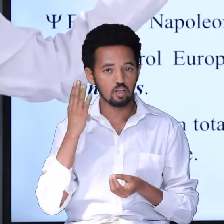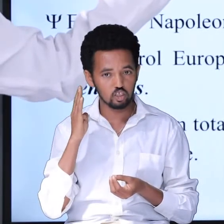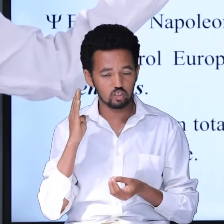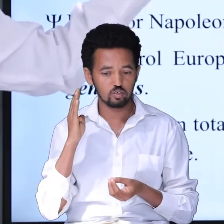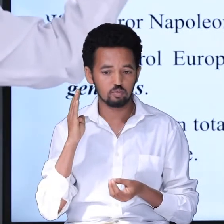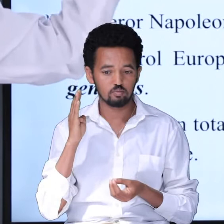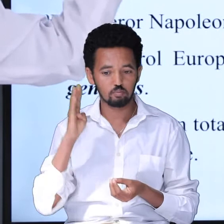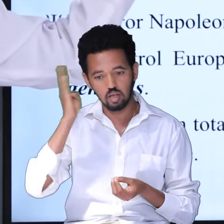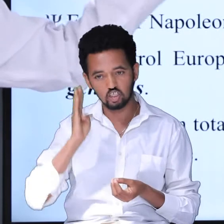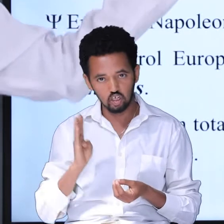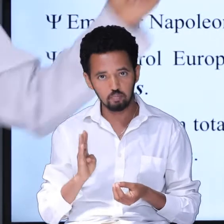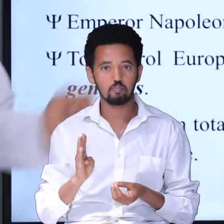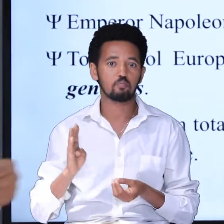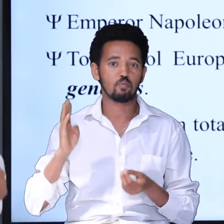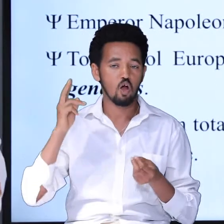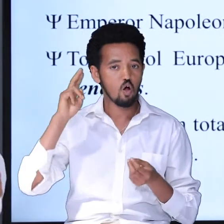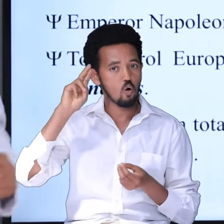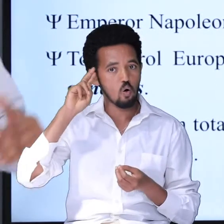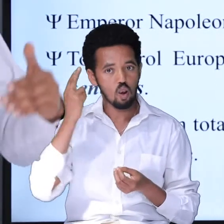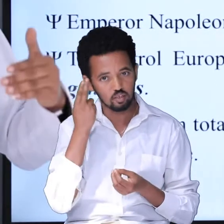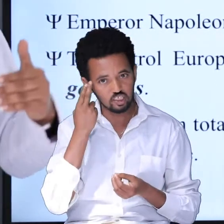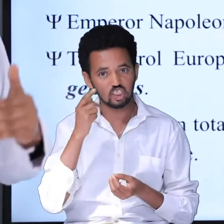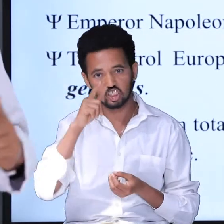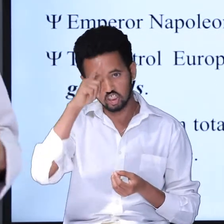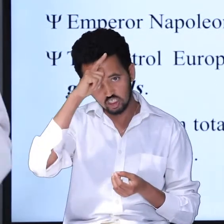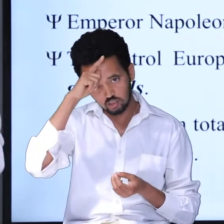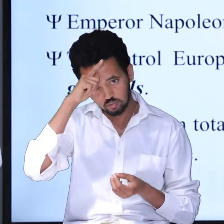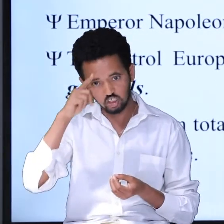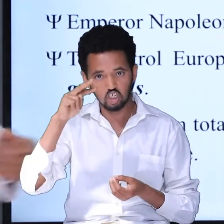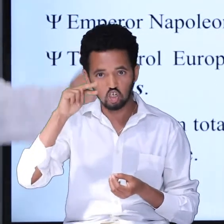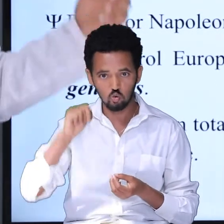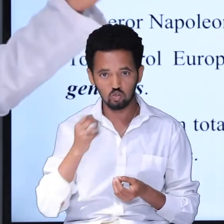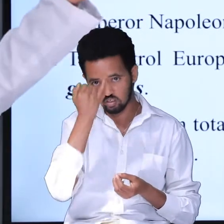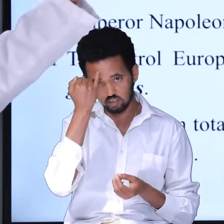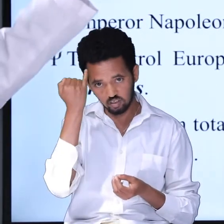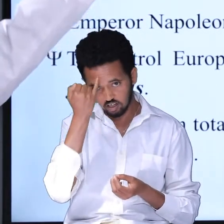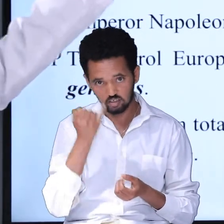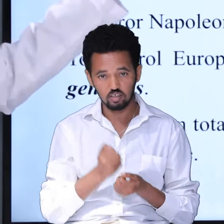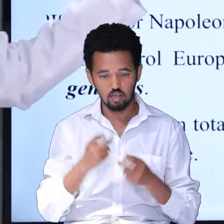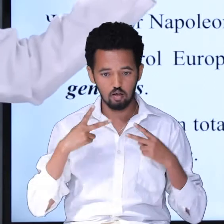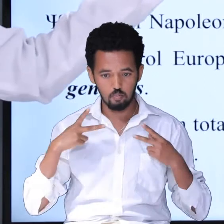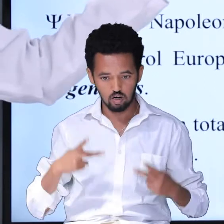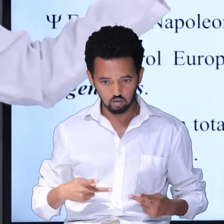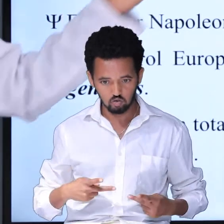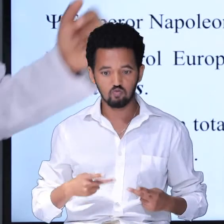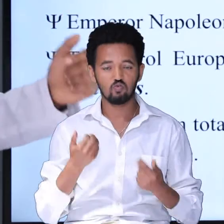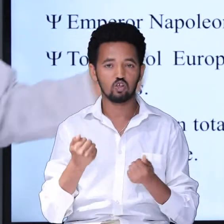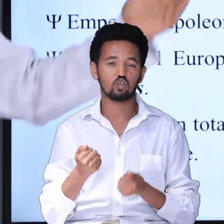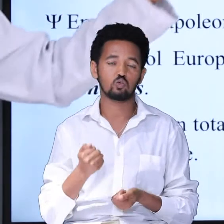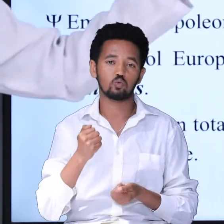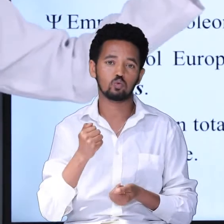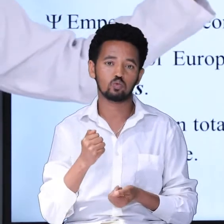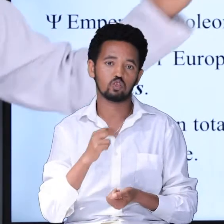Holland, West Germany, northwestern Italy, part of what is now